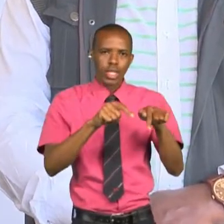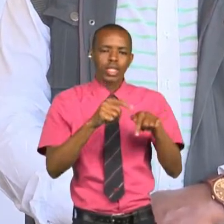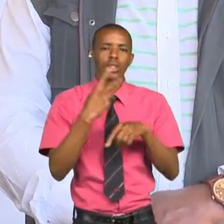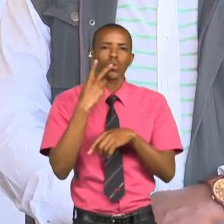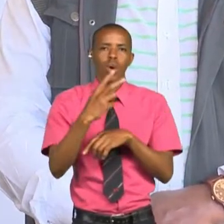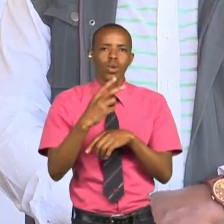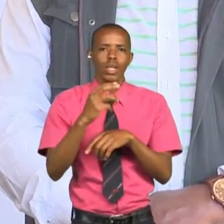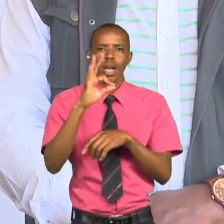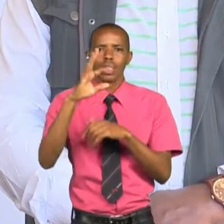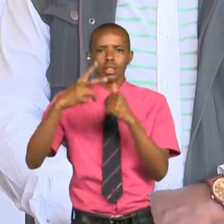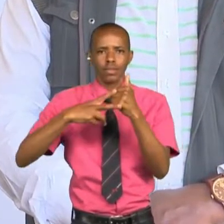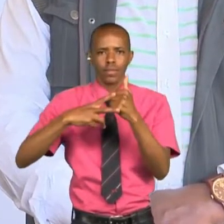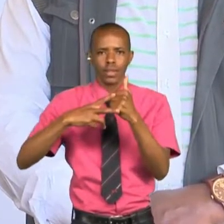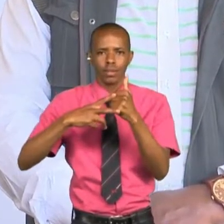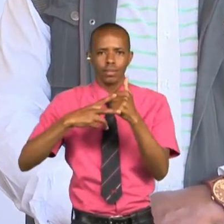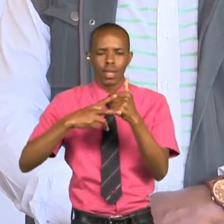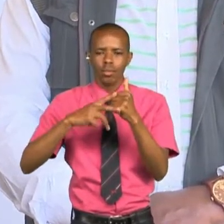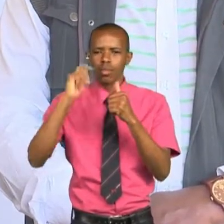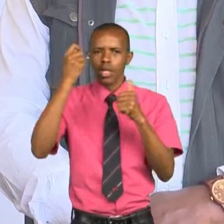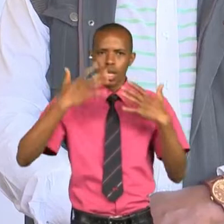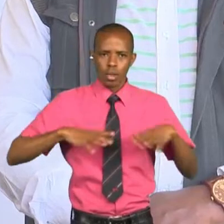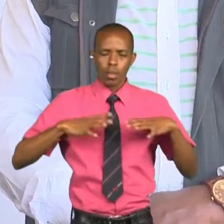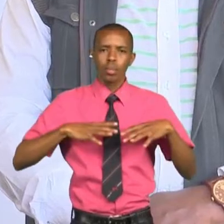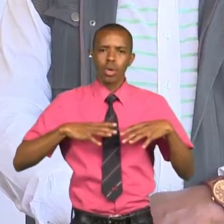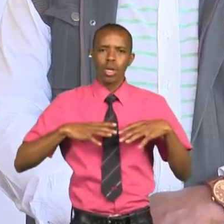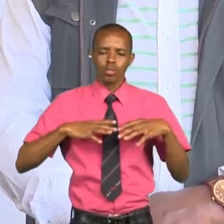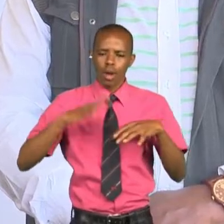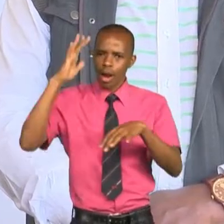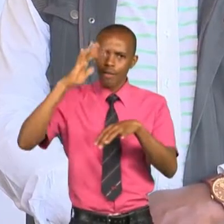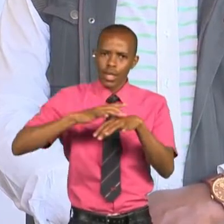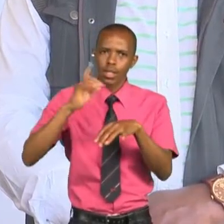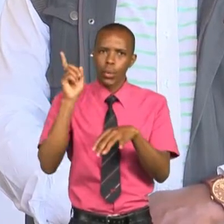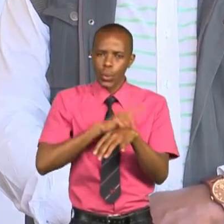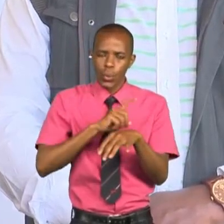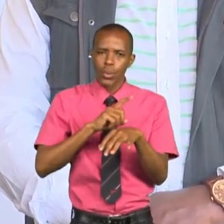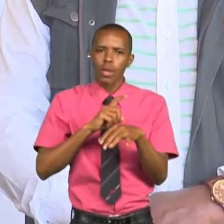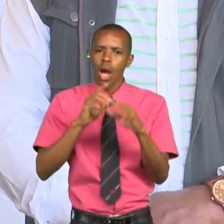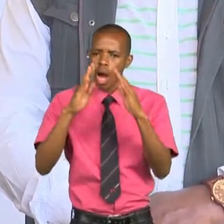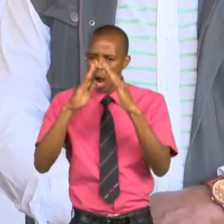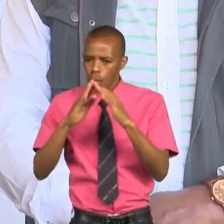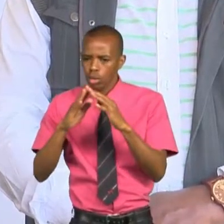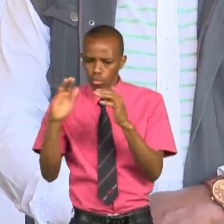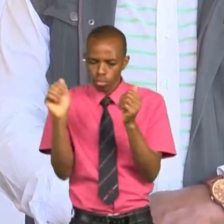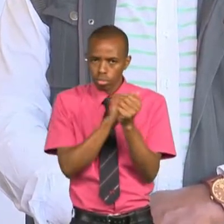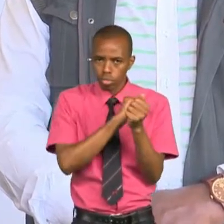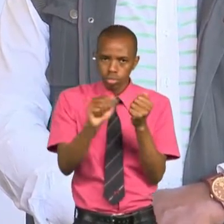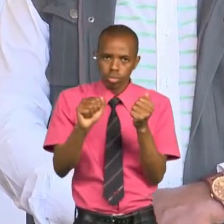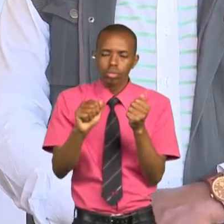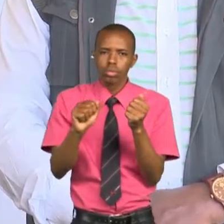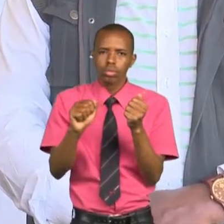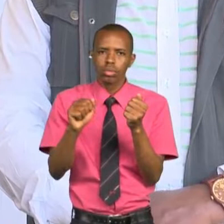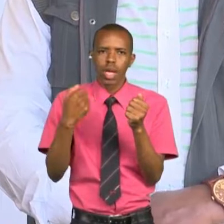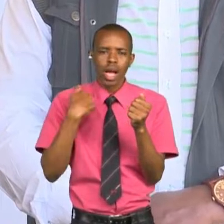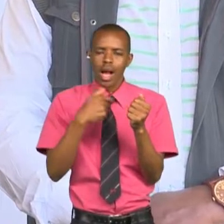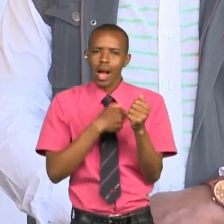237. Those Kenyans who are affected, in terms of households affected, we did